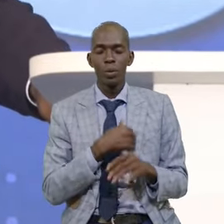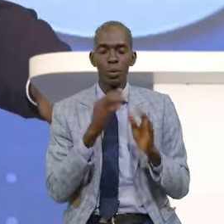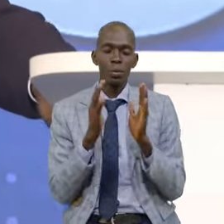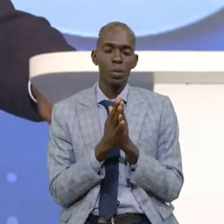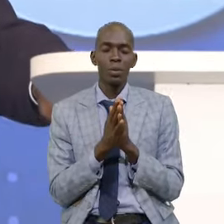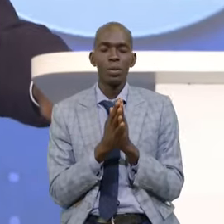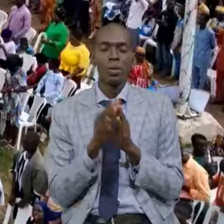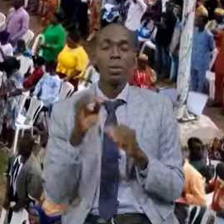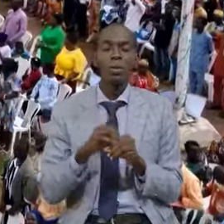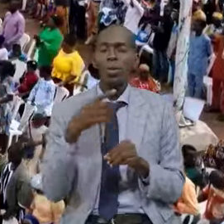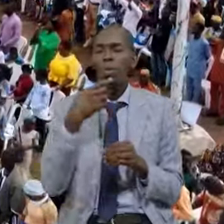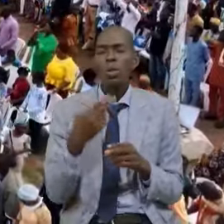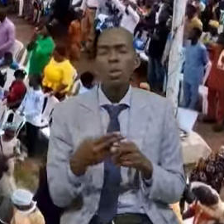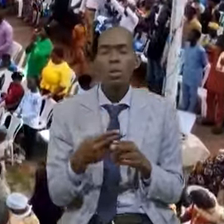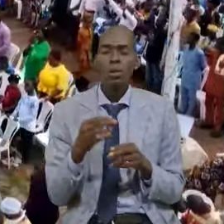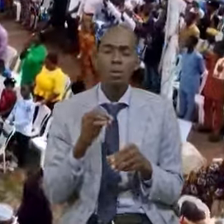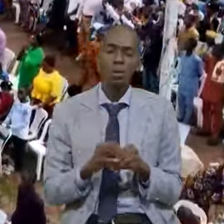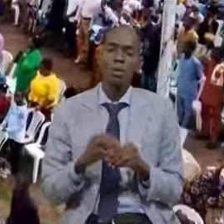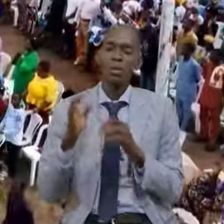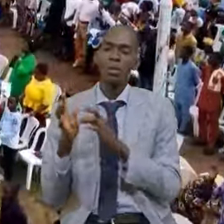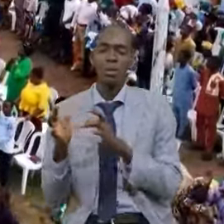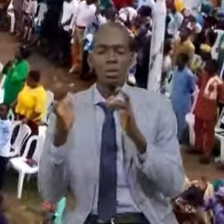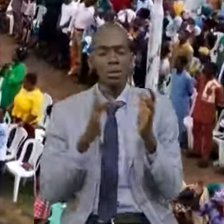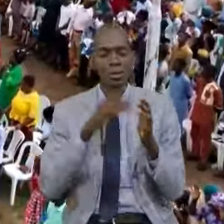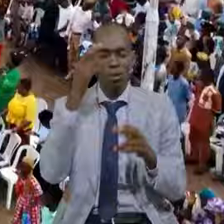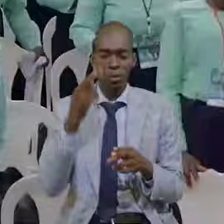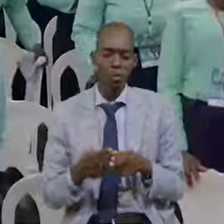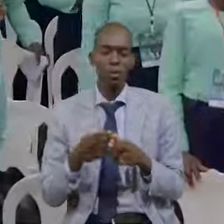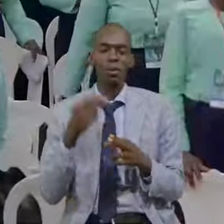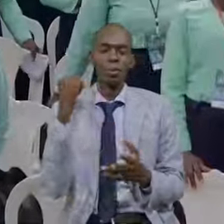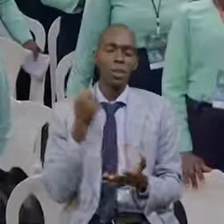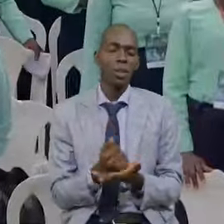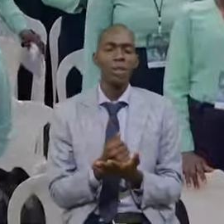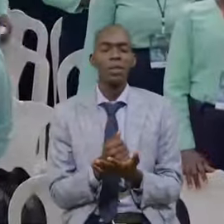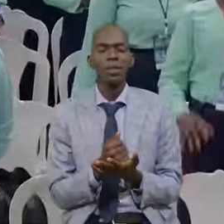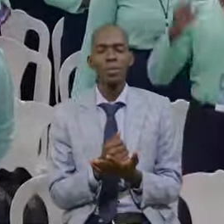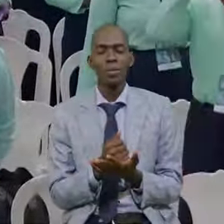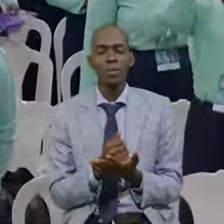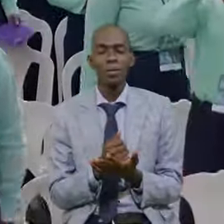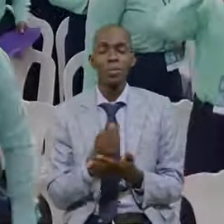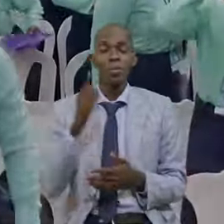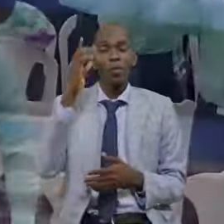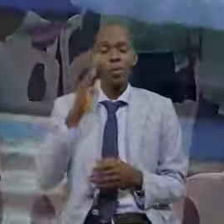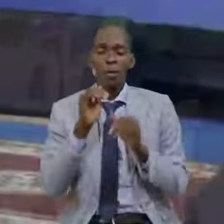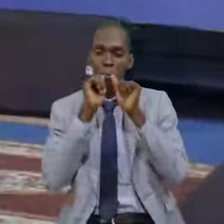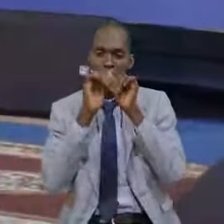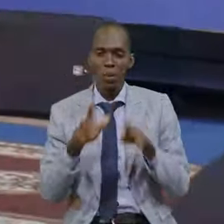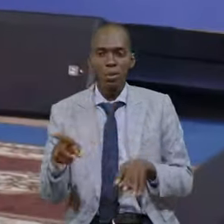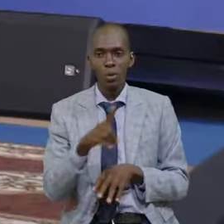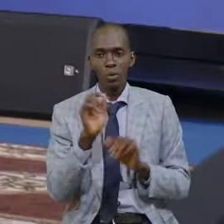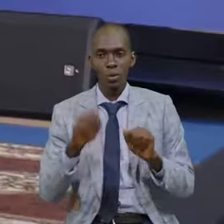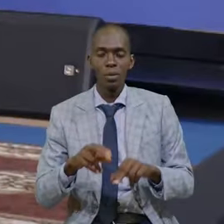name? In Jesus' name. God bless you. You can sit